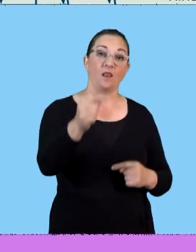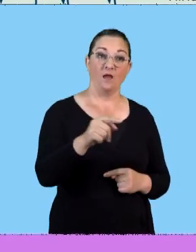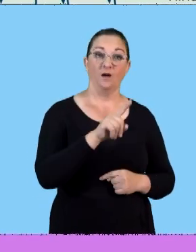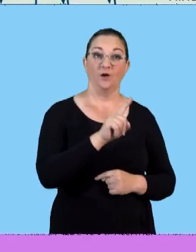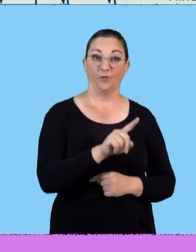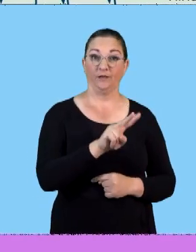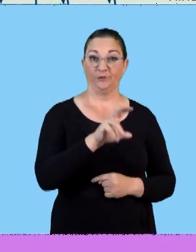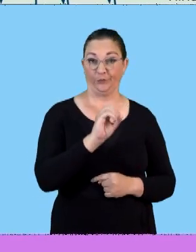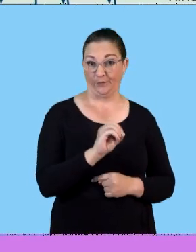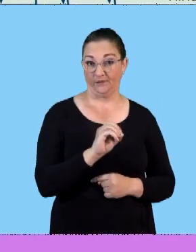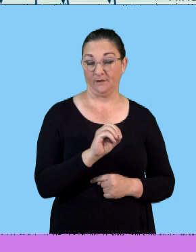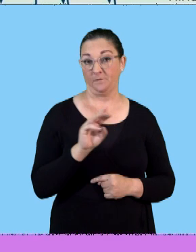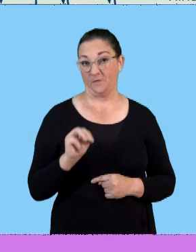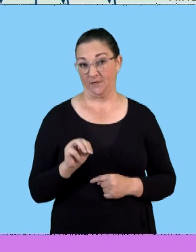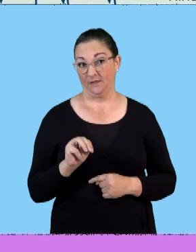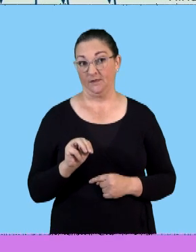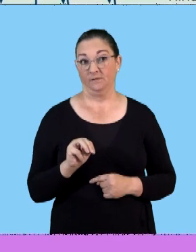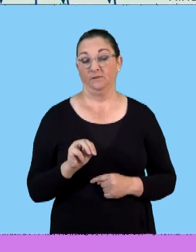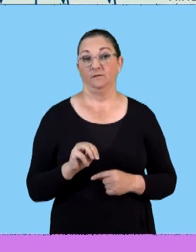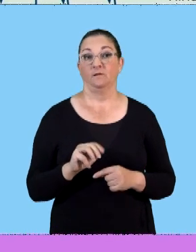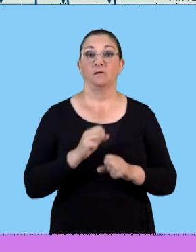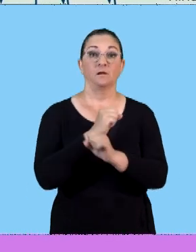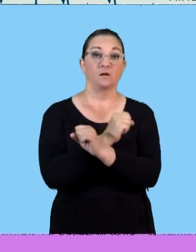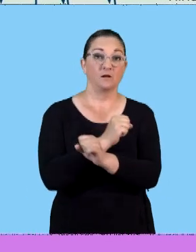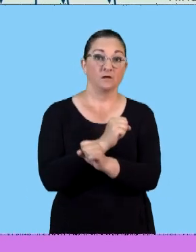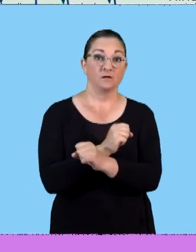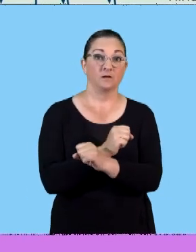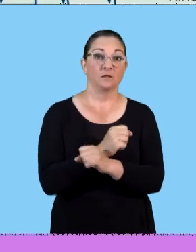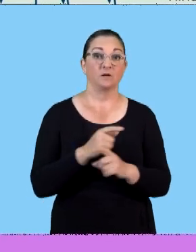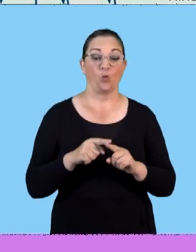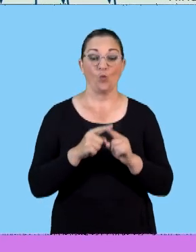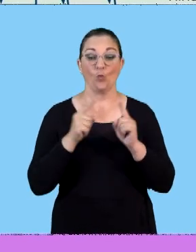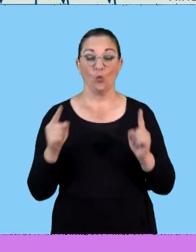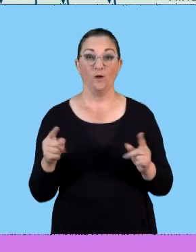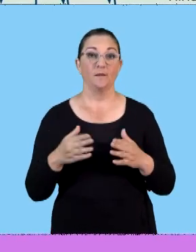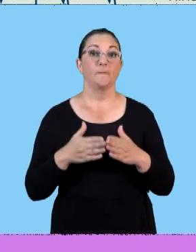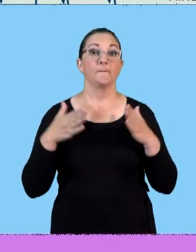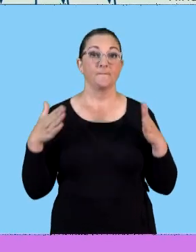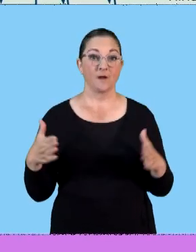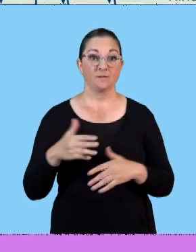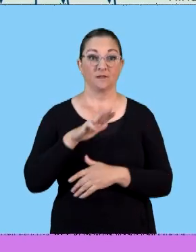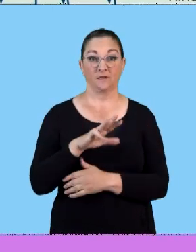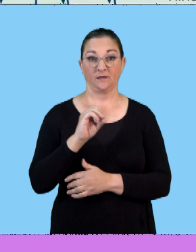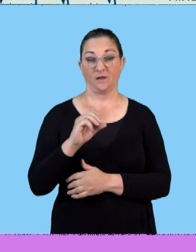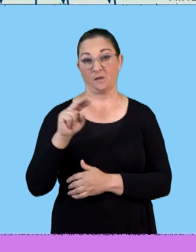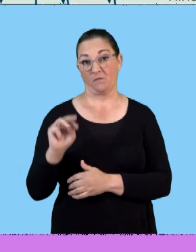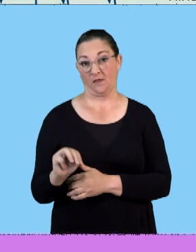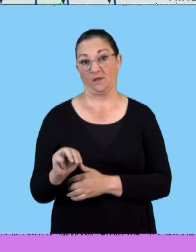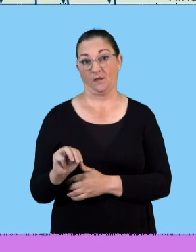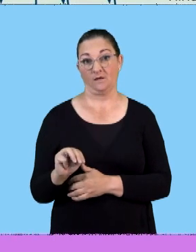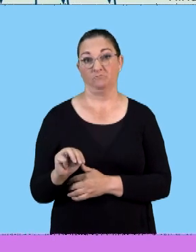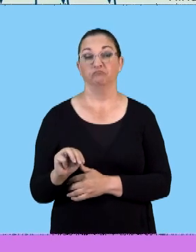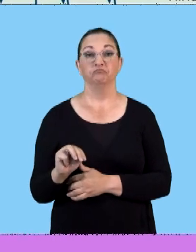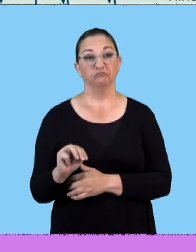is 120 meters, right? Multiplied by the maximum width of 90